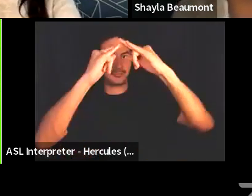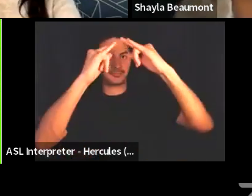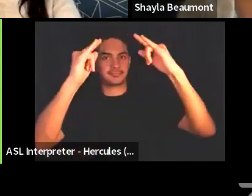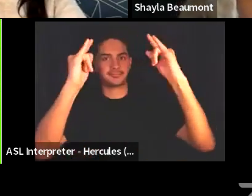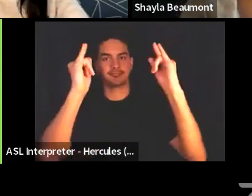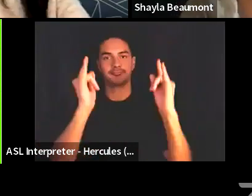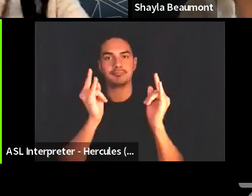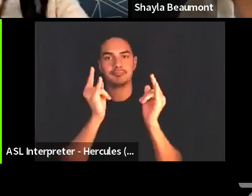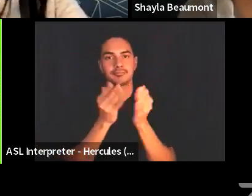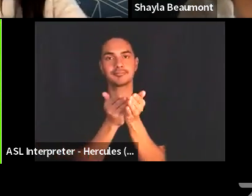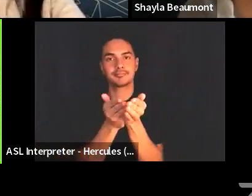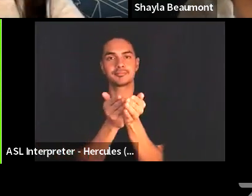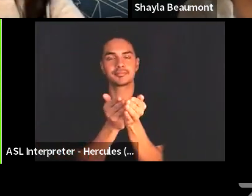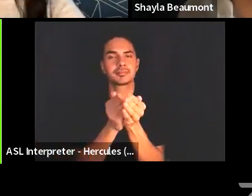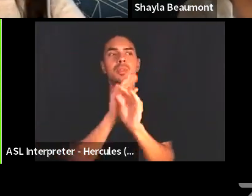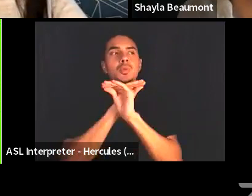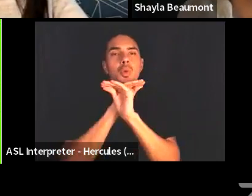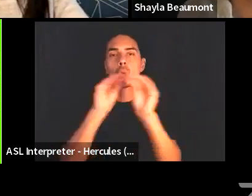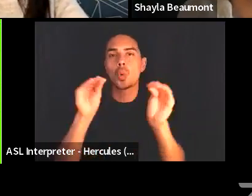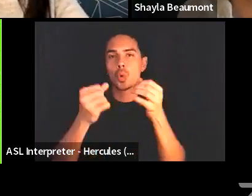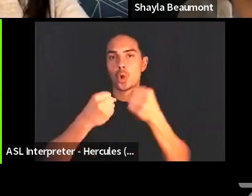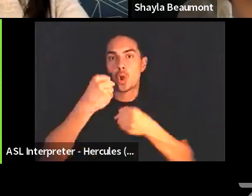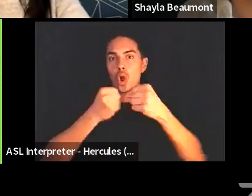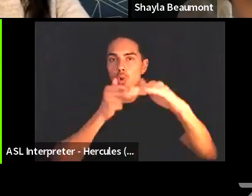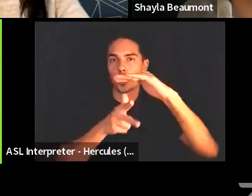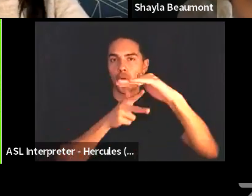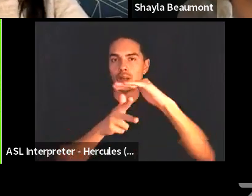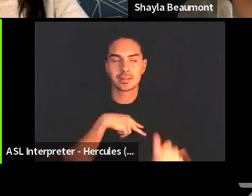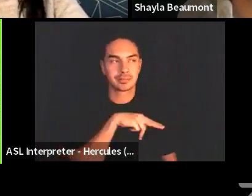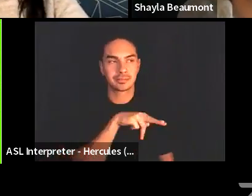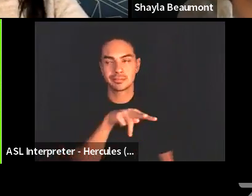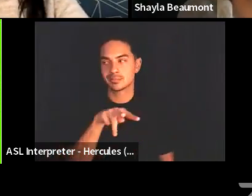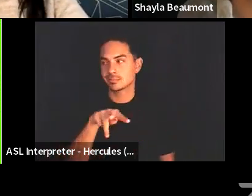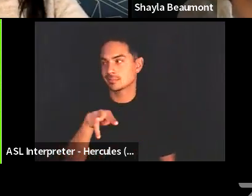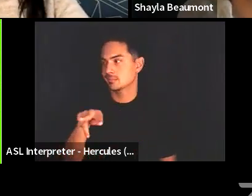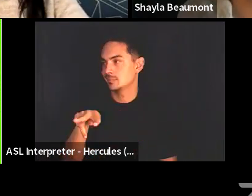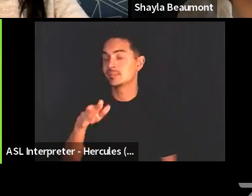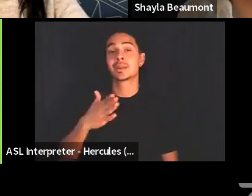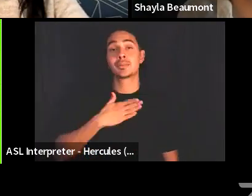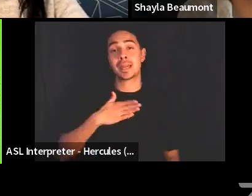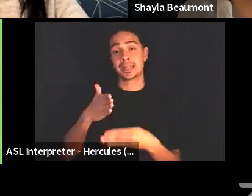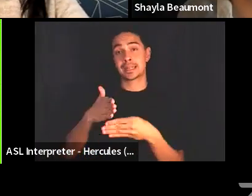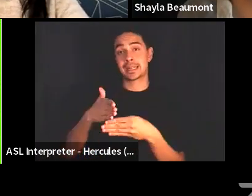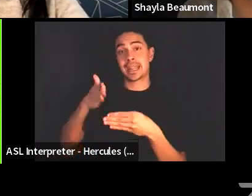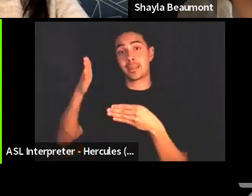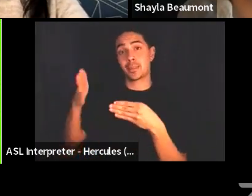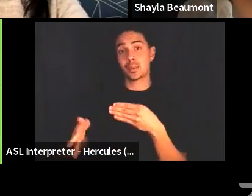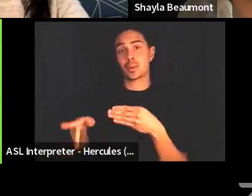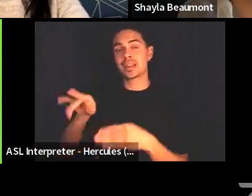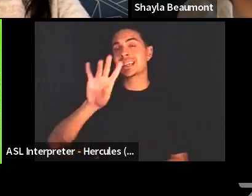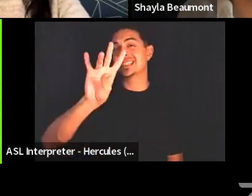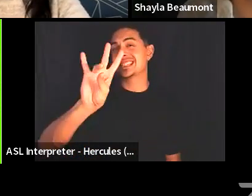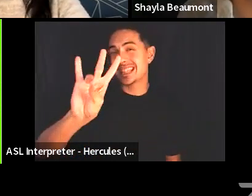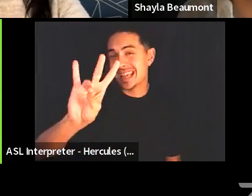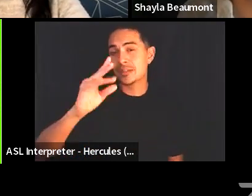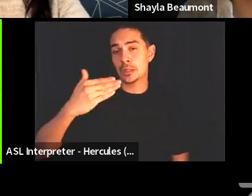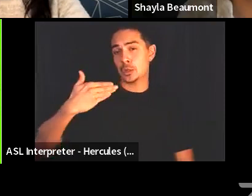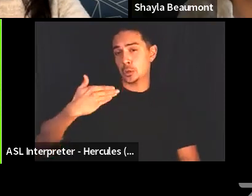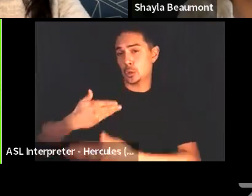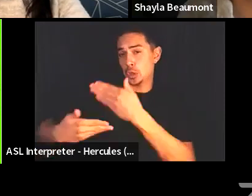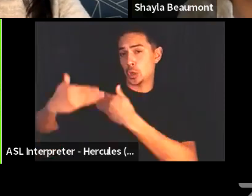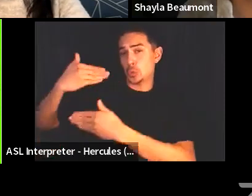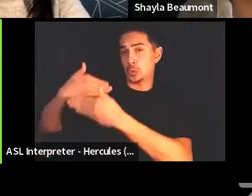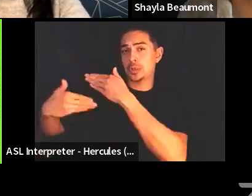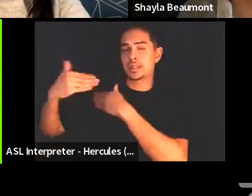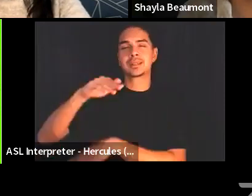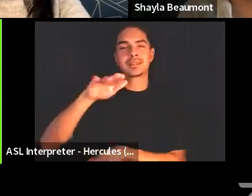Doesn't fit a car. So anyway, my neighbor has lived here for 7 generations of this Appalachian